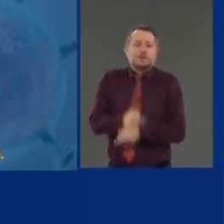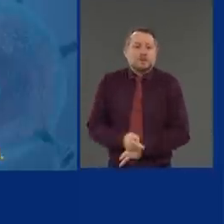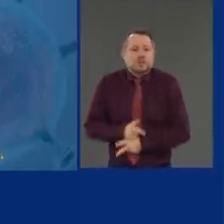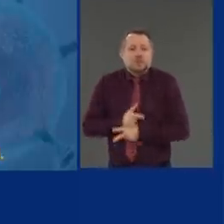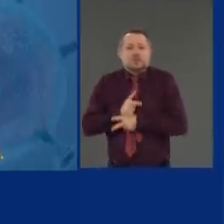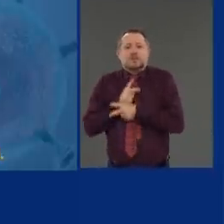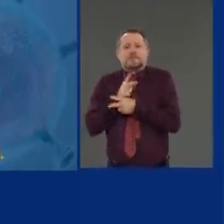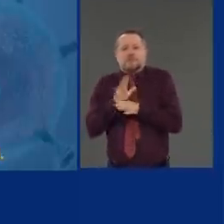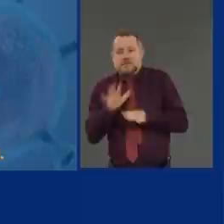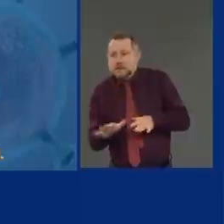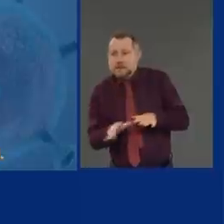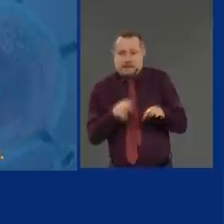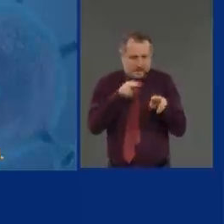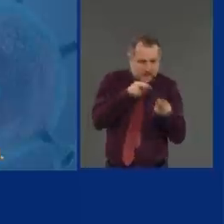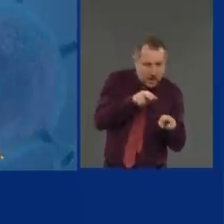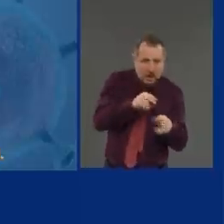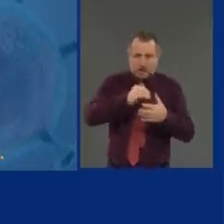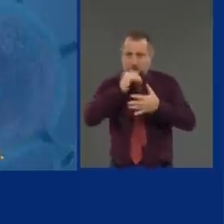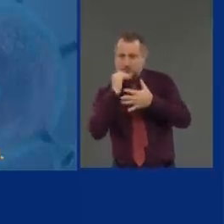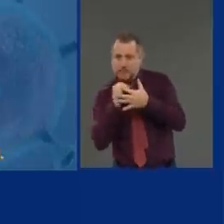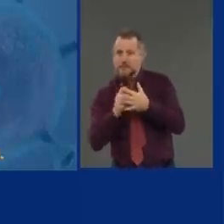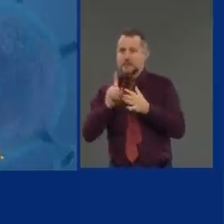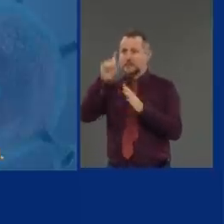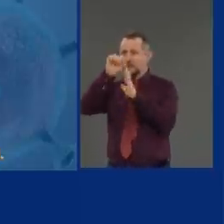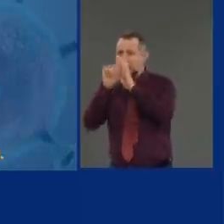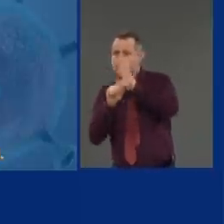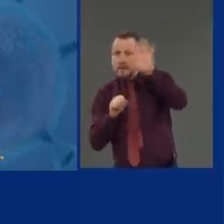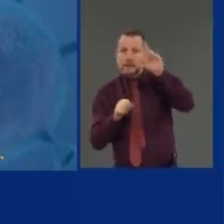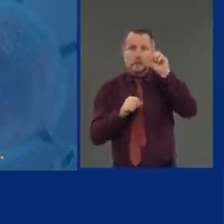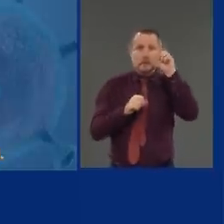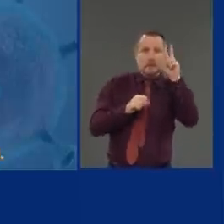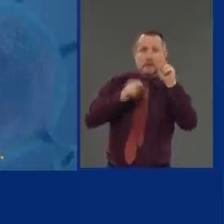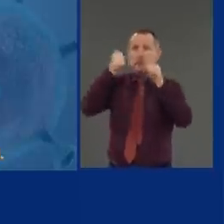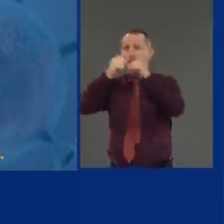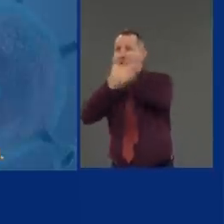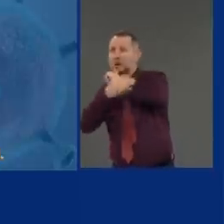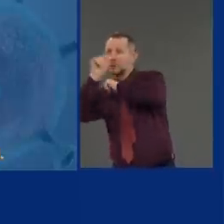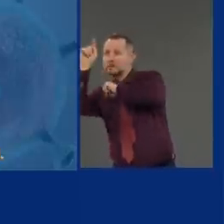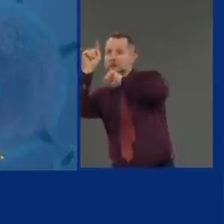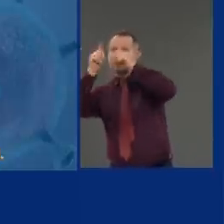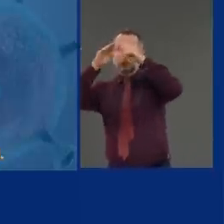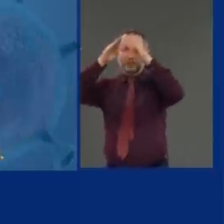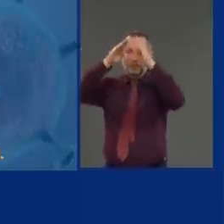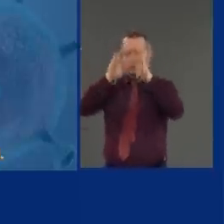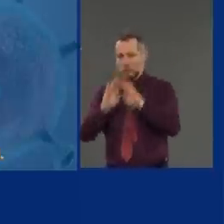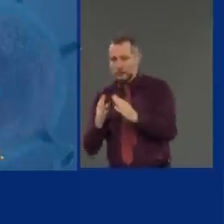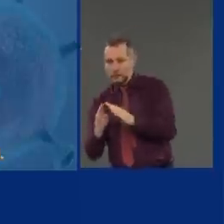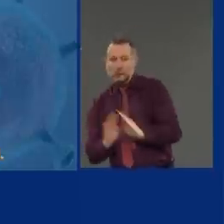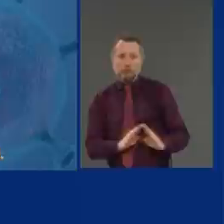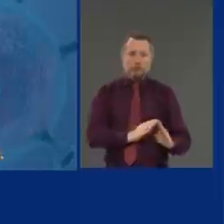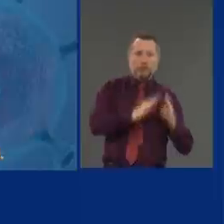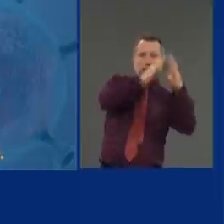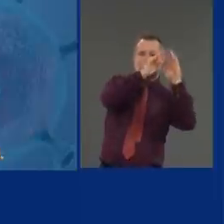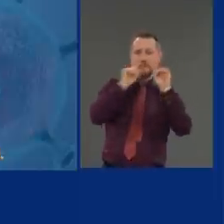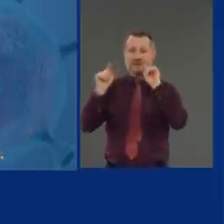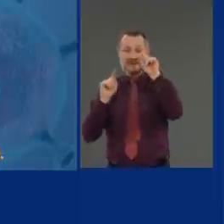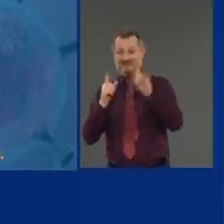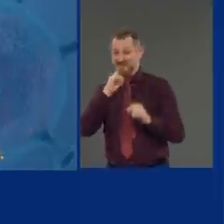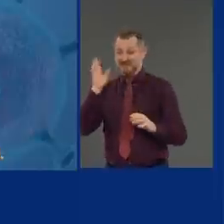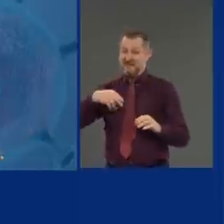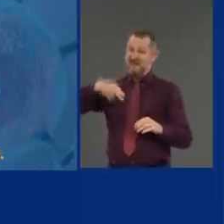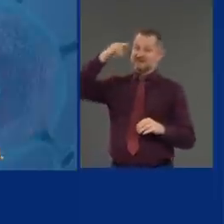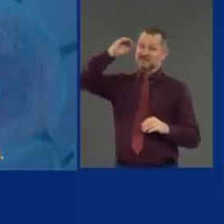you look at the states and the countries that have been reopening, more of them have gotten into trouble than